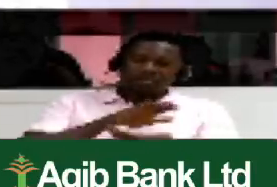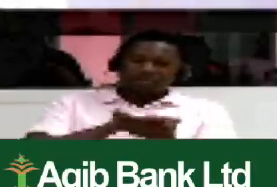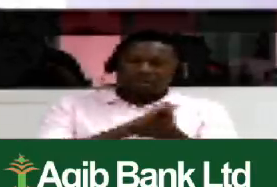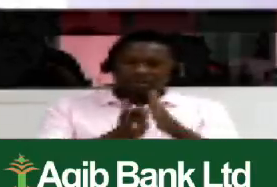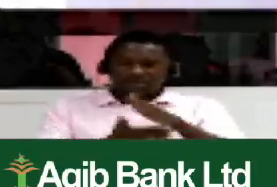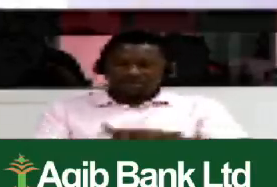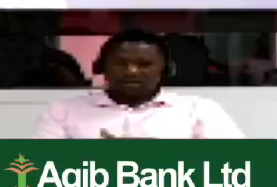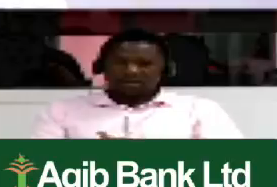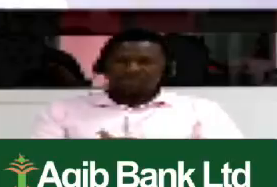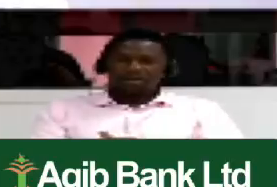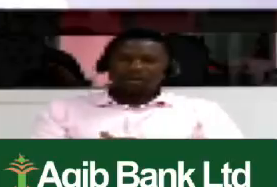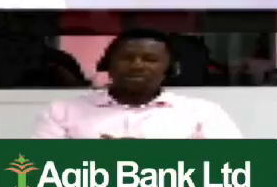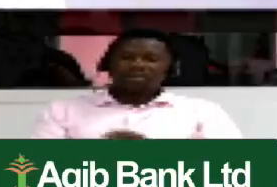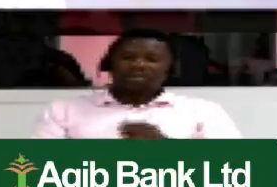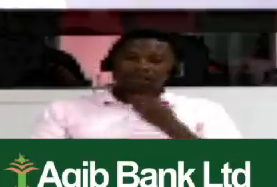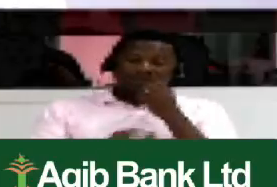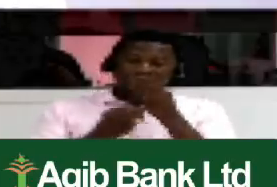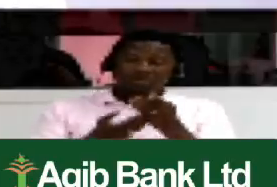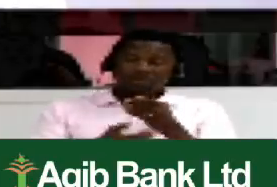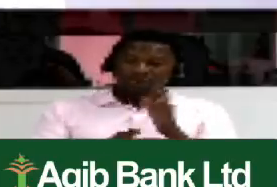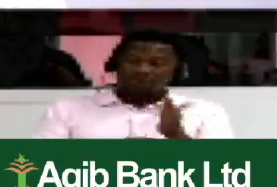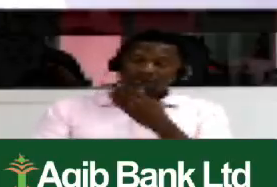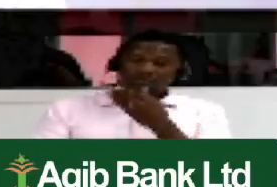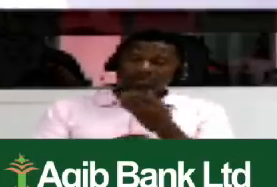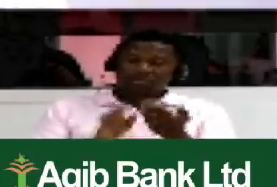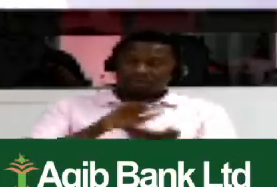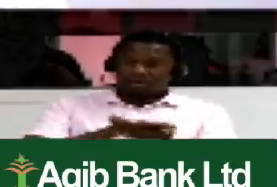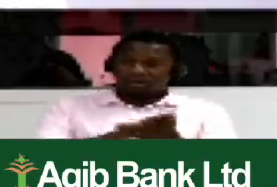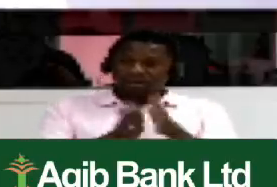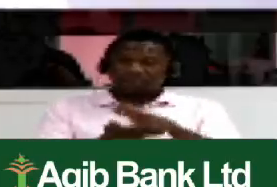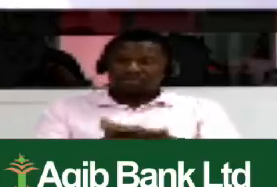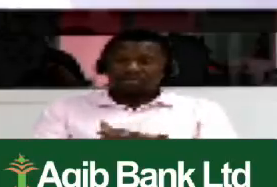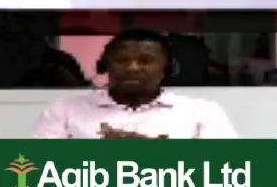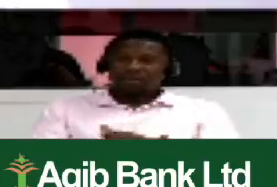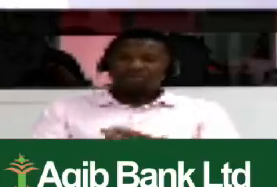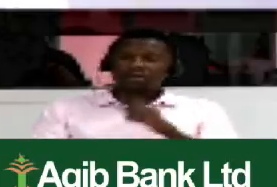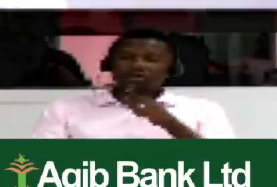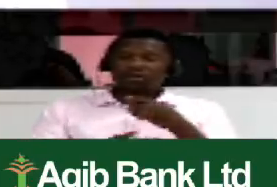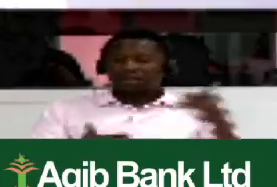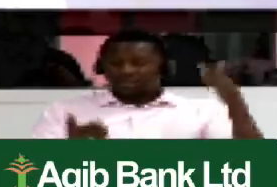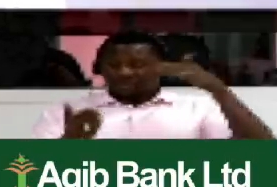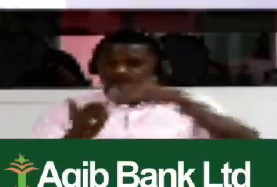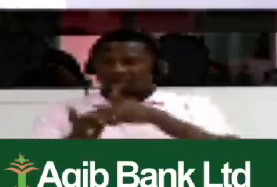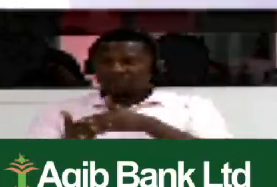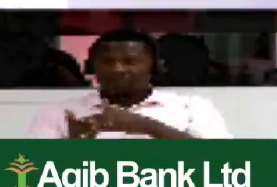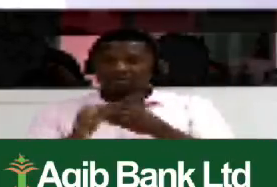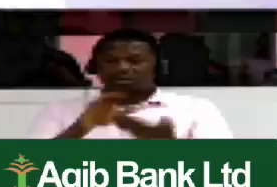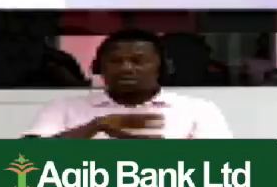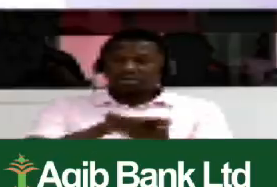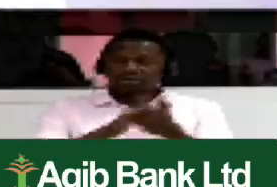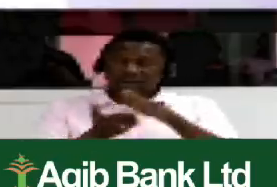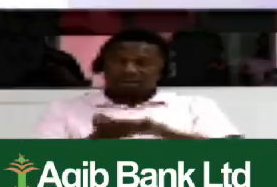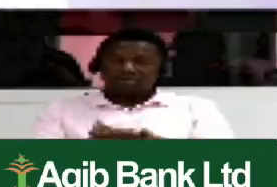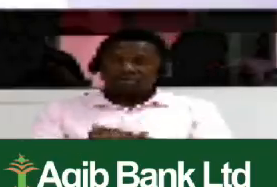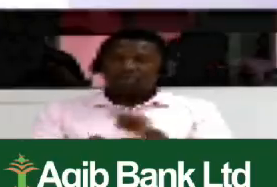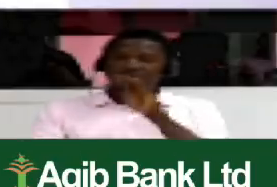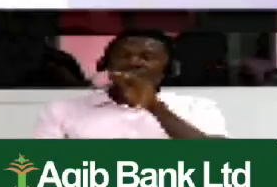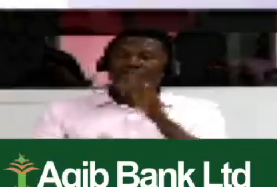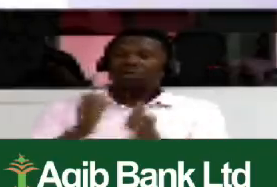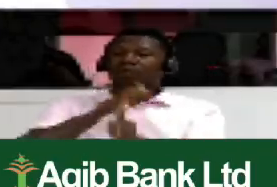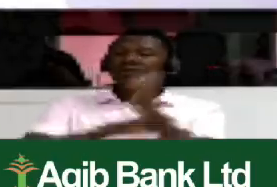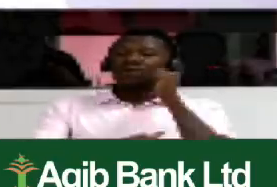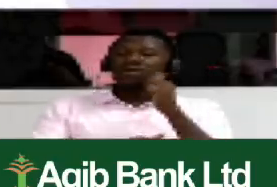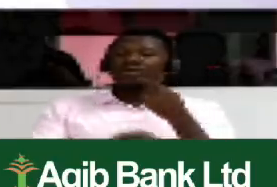According to him, he first left early morning, so he went to the market. But just arriving at the market, he was called back again to